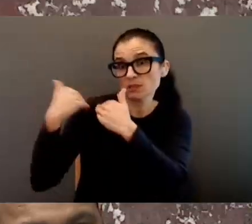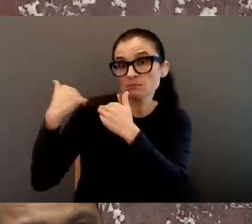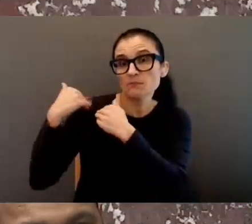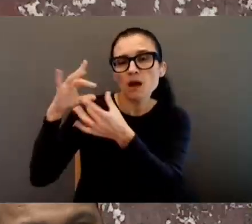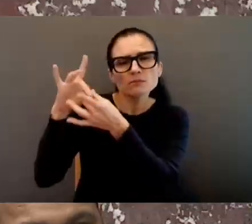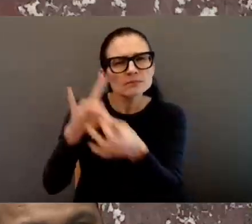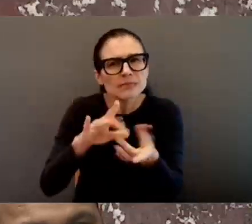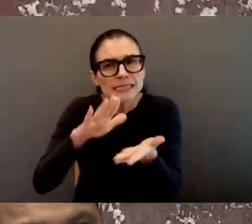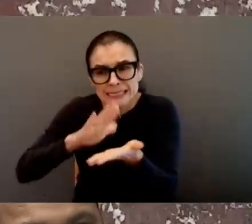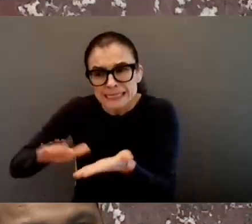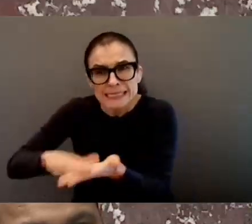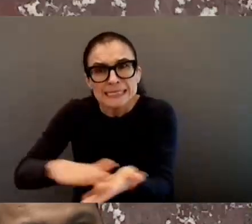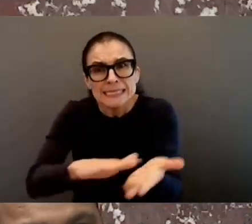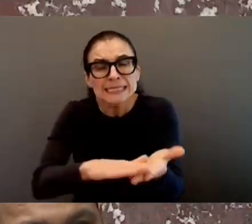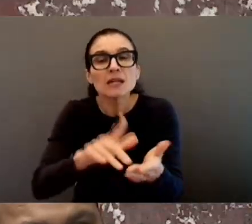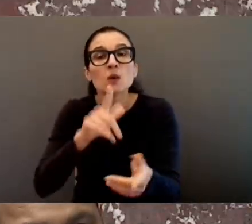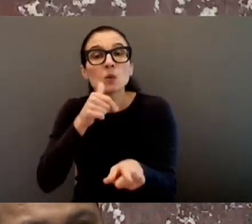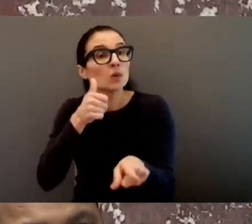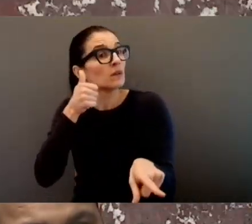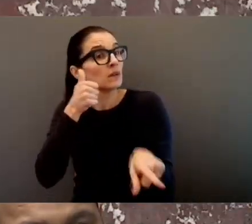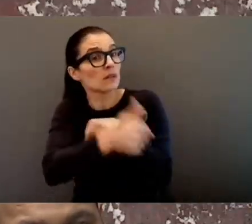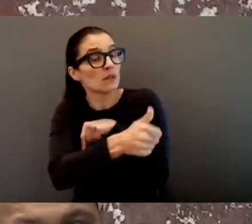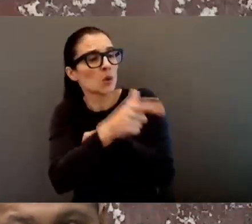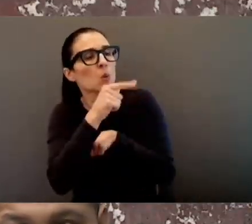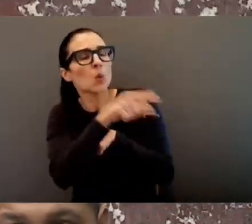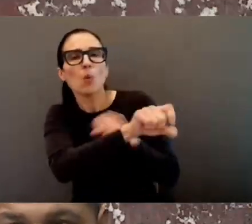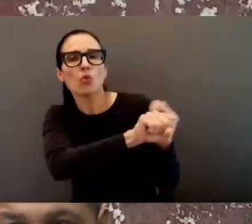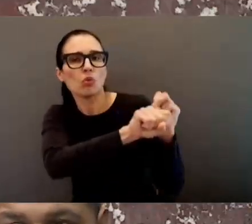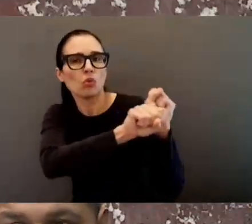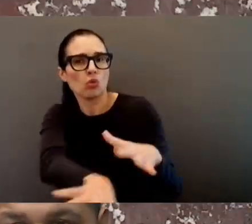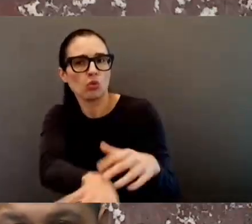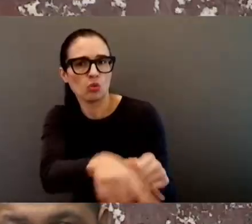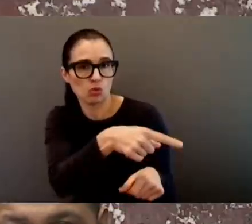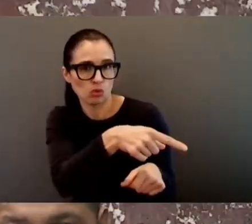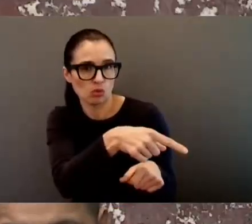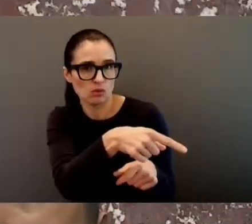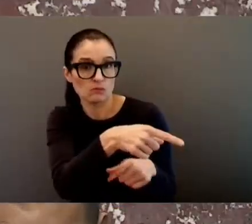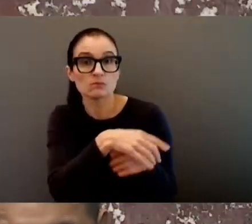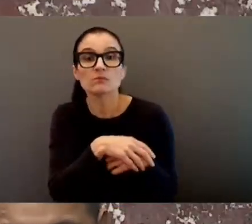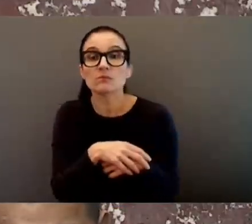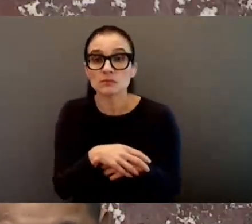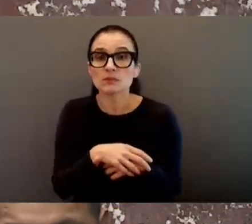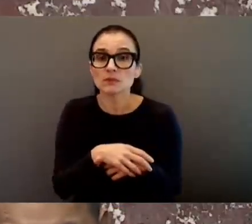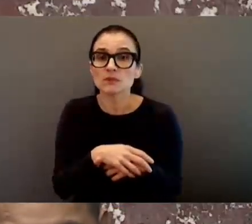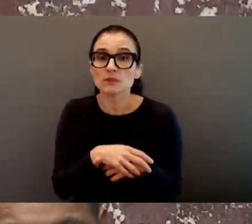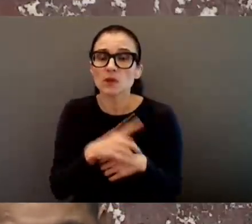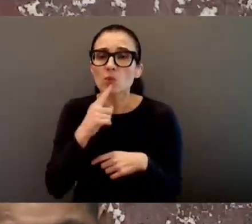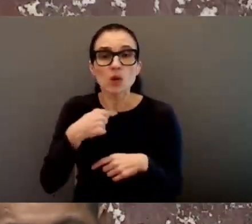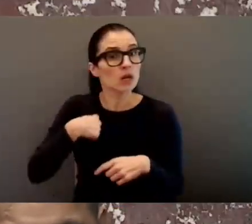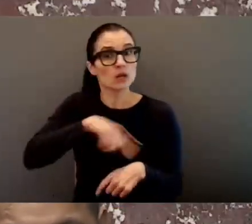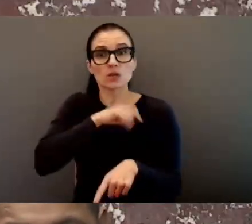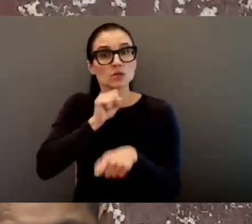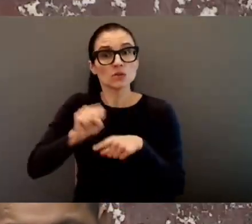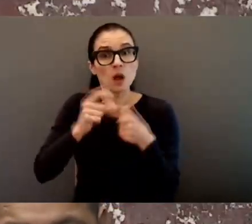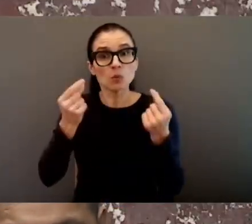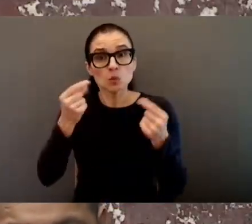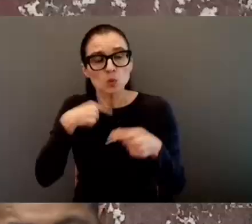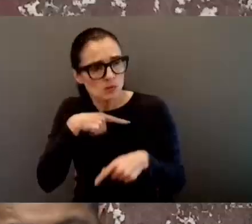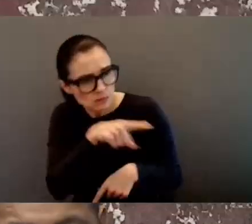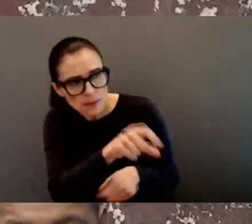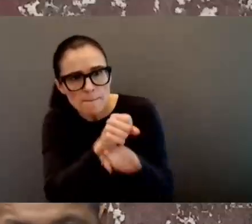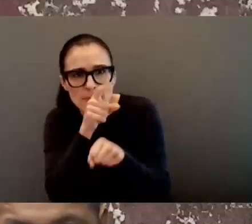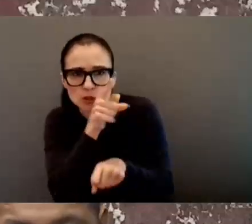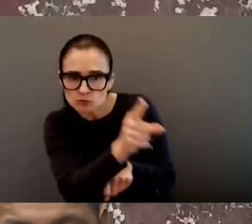the province, our role here is to ensure that those cleanups are done. And we will continue to do this work, Mr.